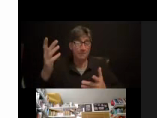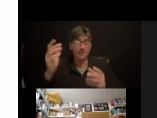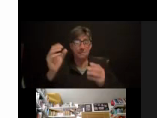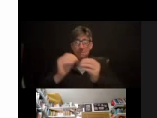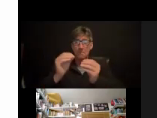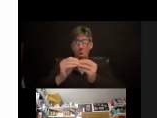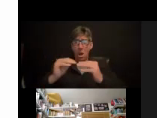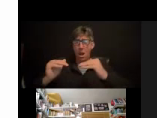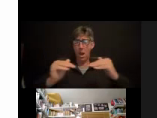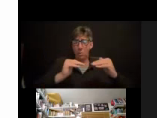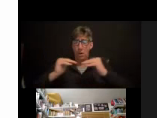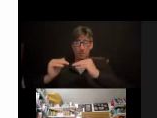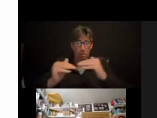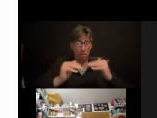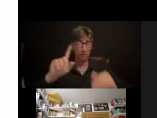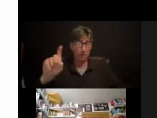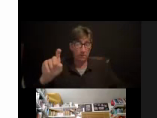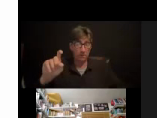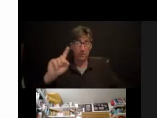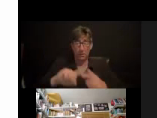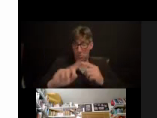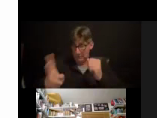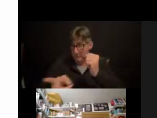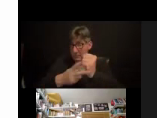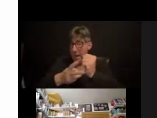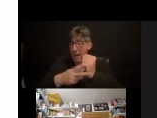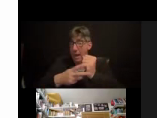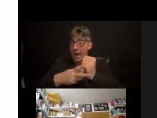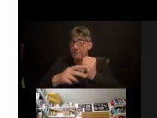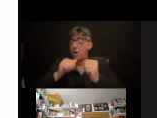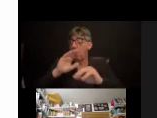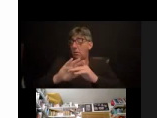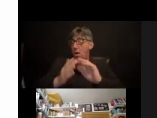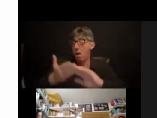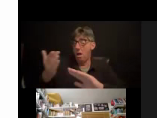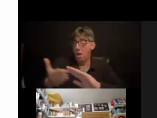equitable, or would that save on operation costs?